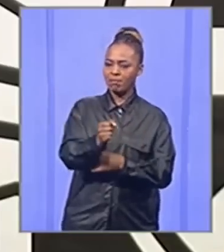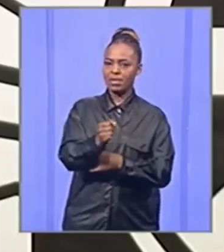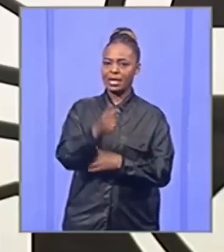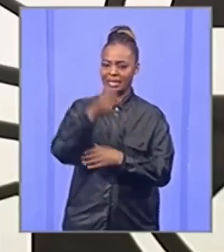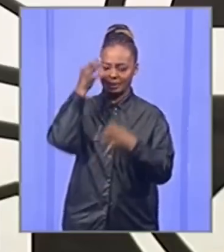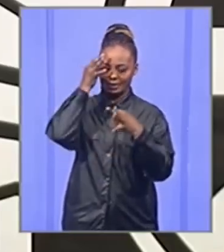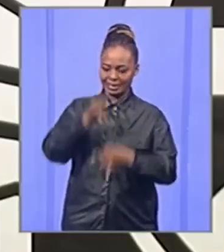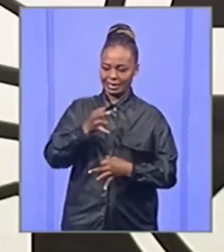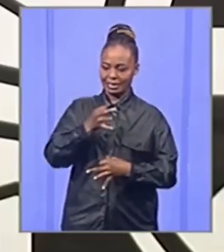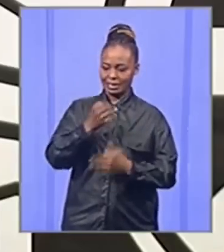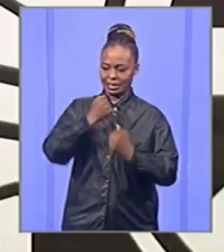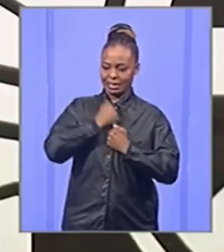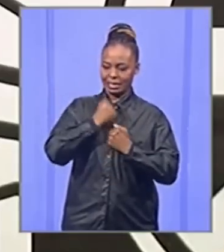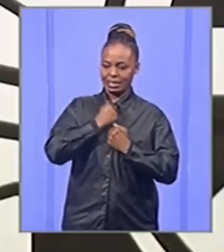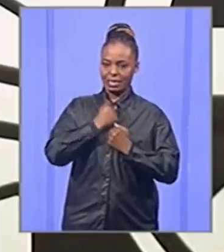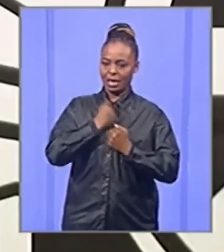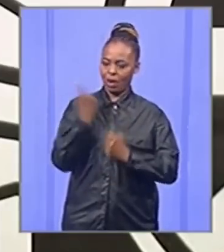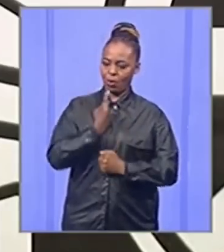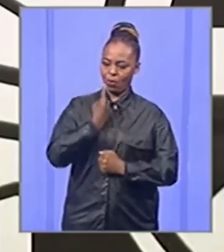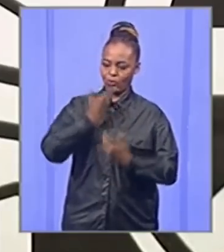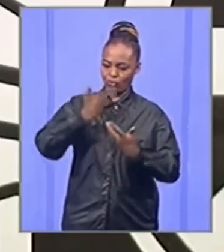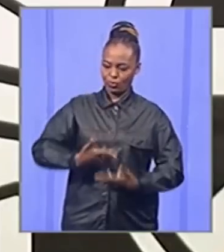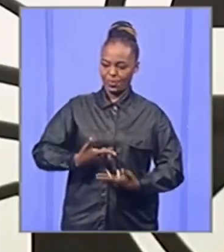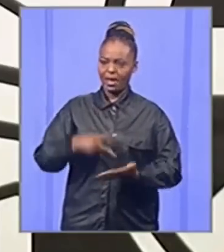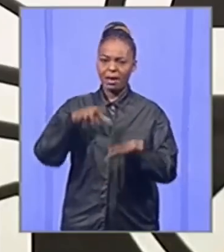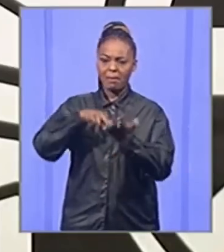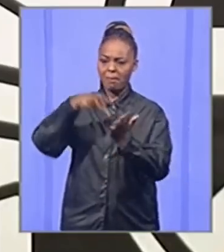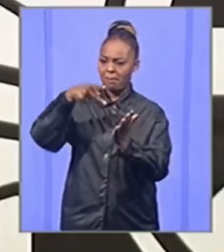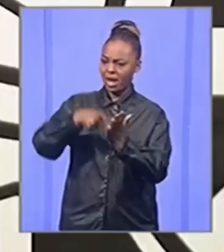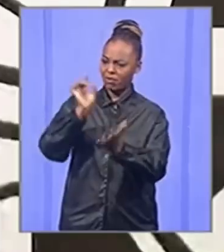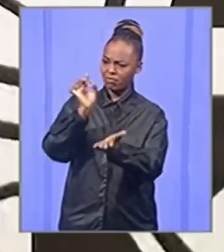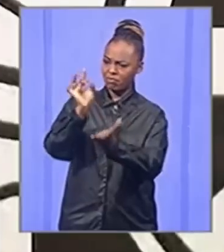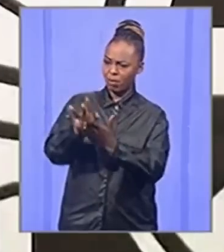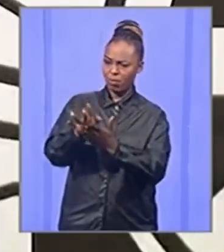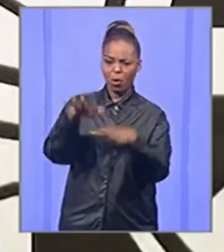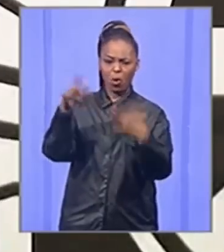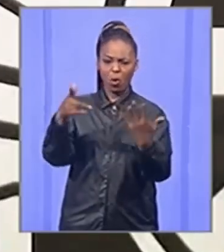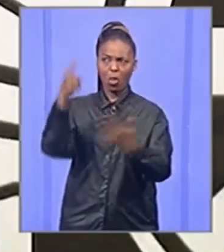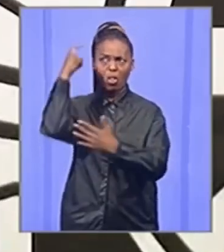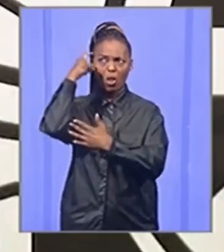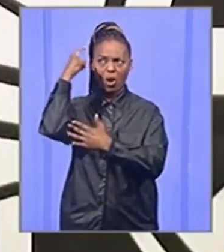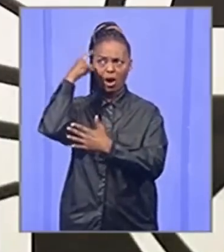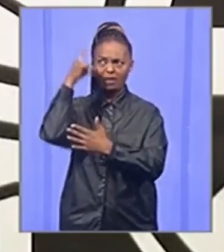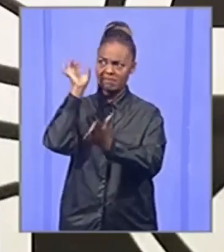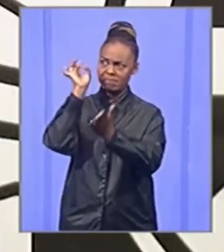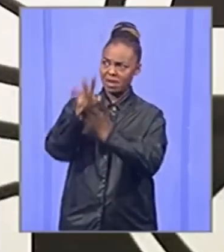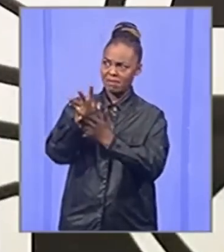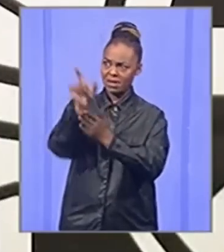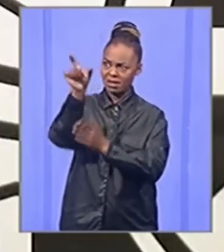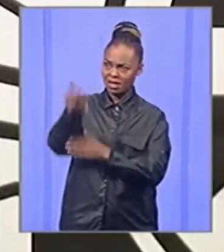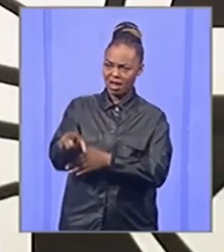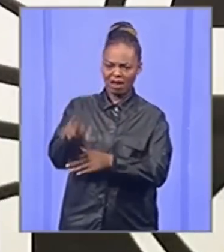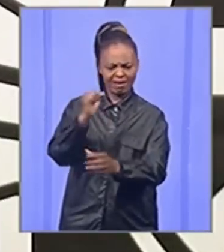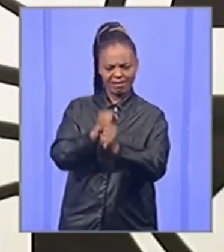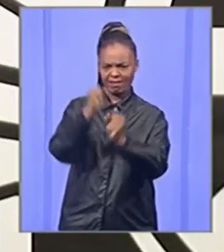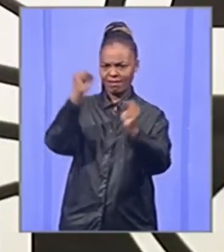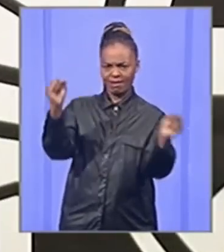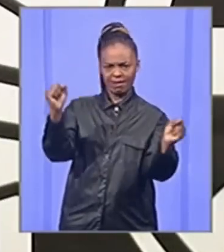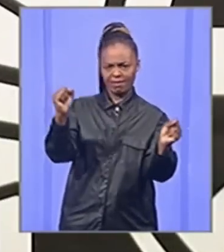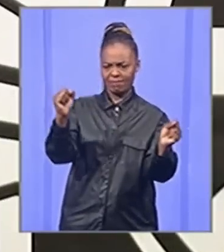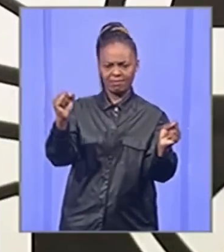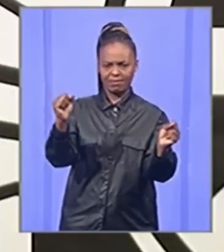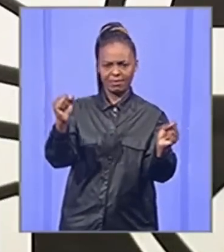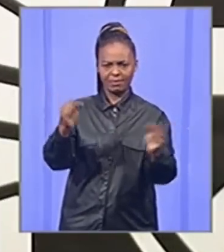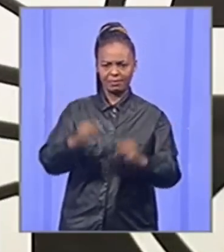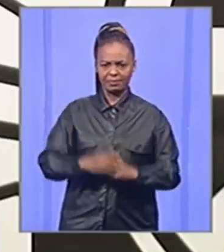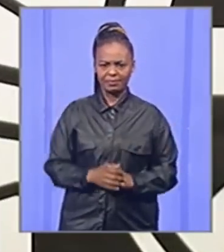just no thought, no plan, no inkling whatsoever that something like that could be